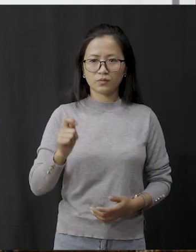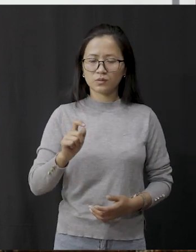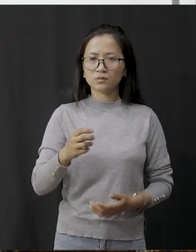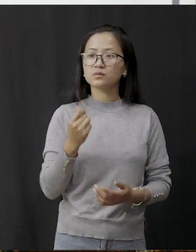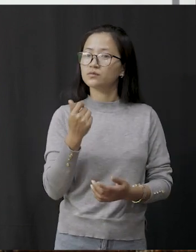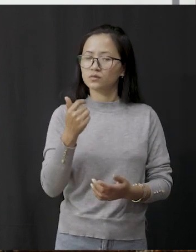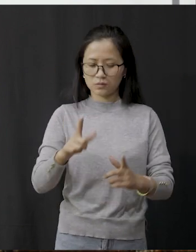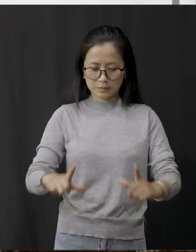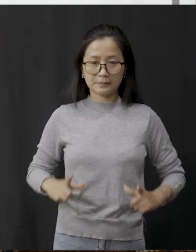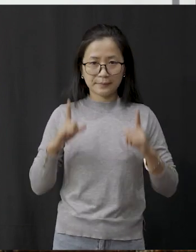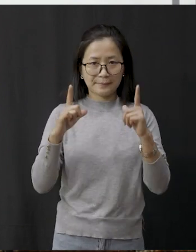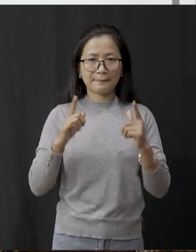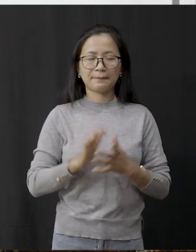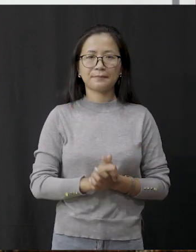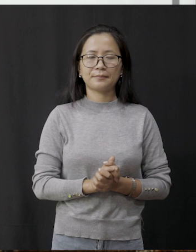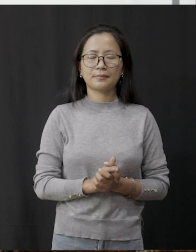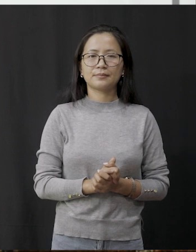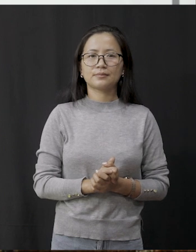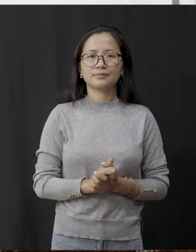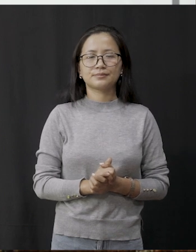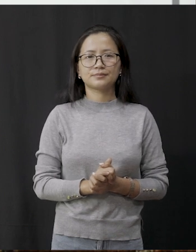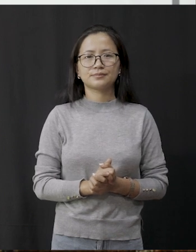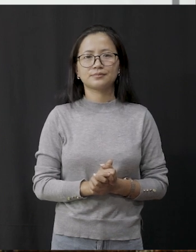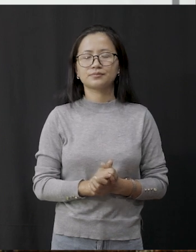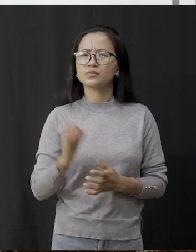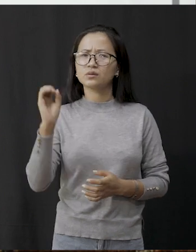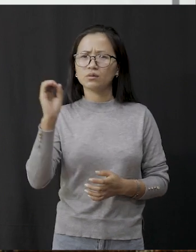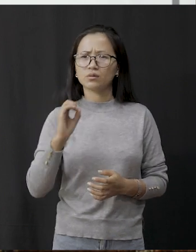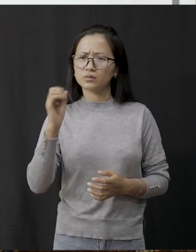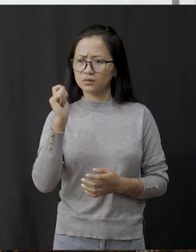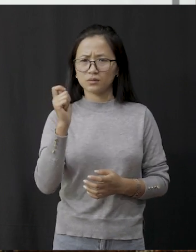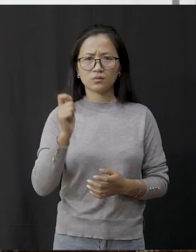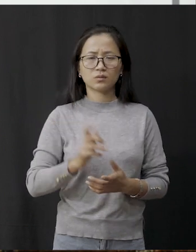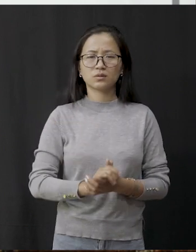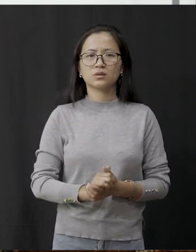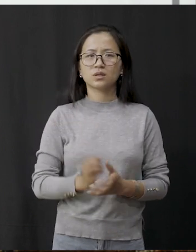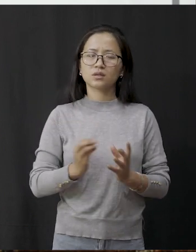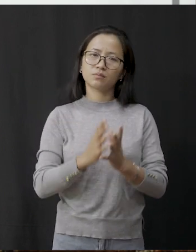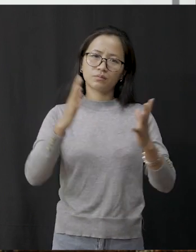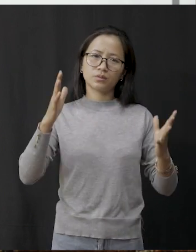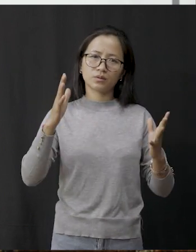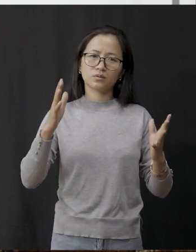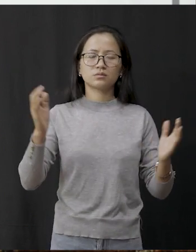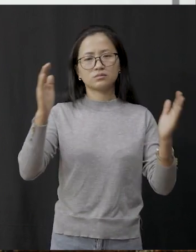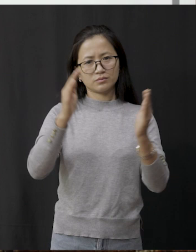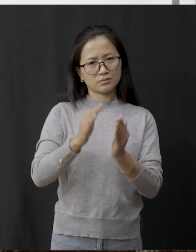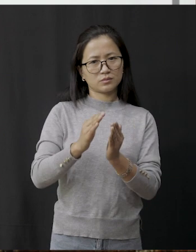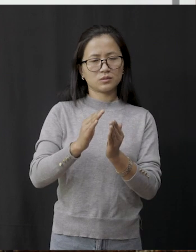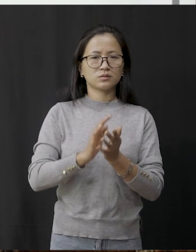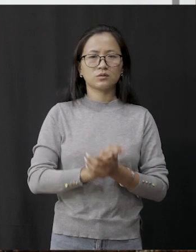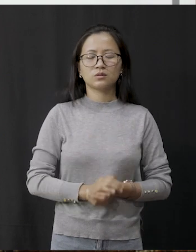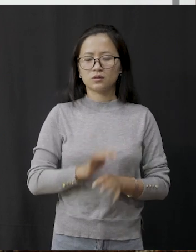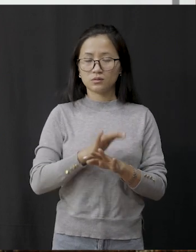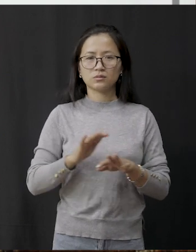your living. Okay, students? And occupation, it can be big or small, but